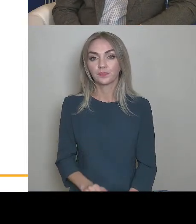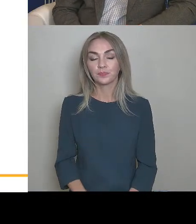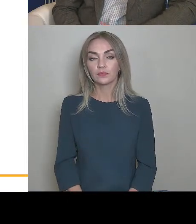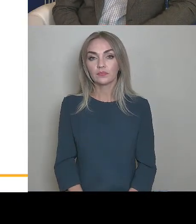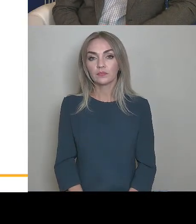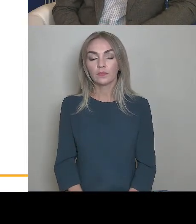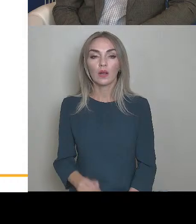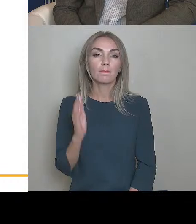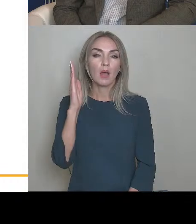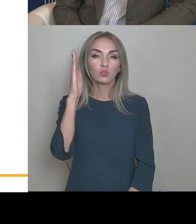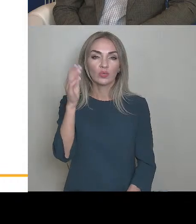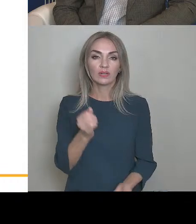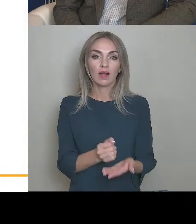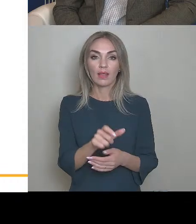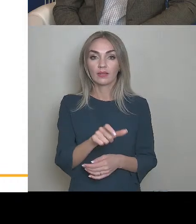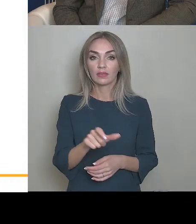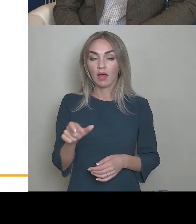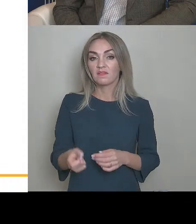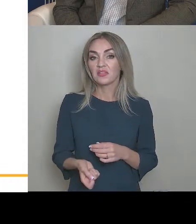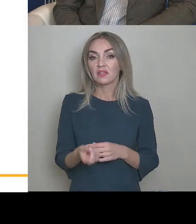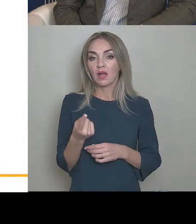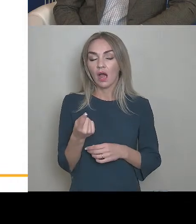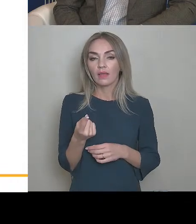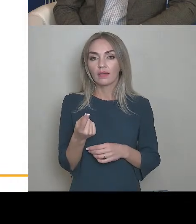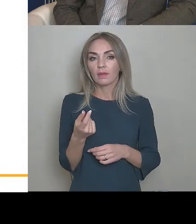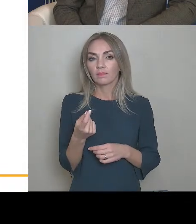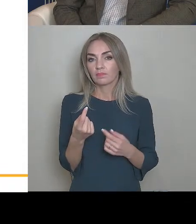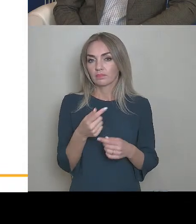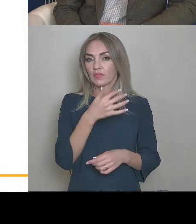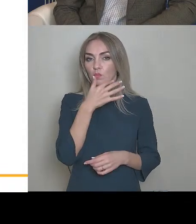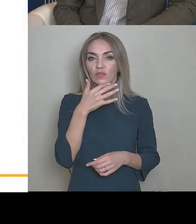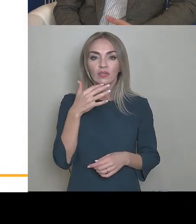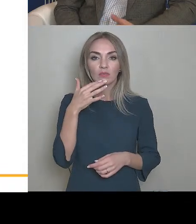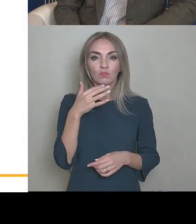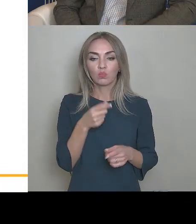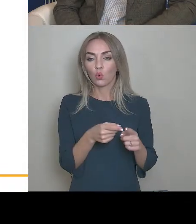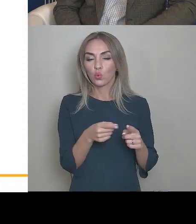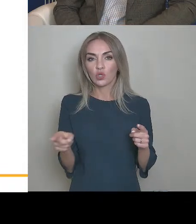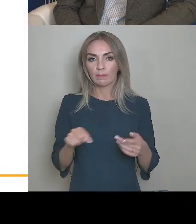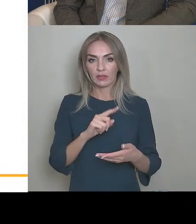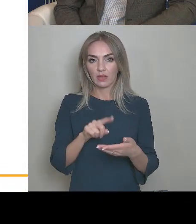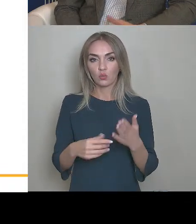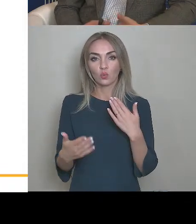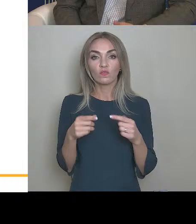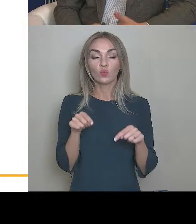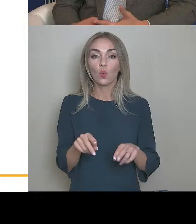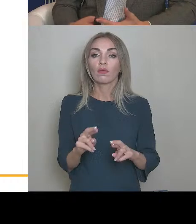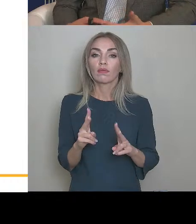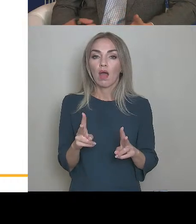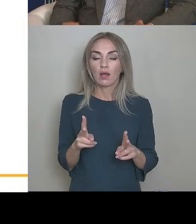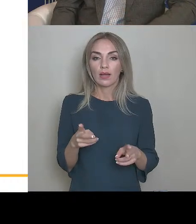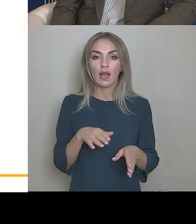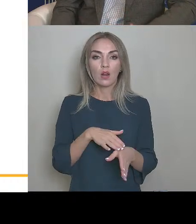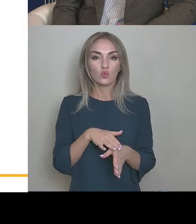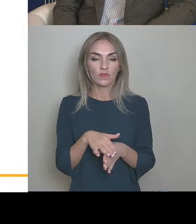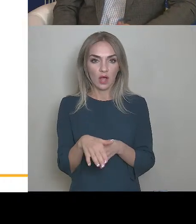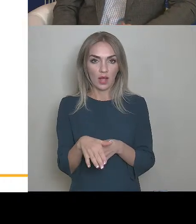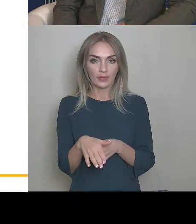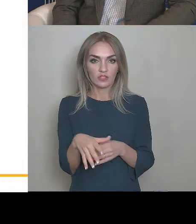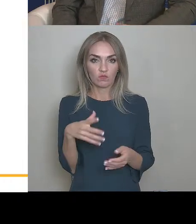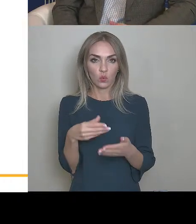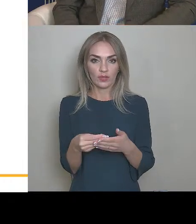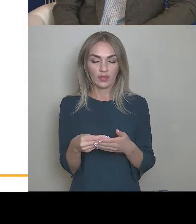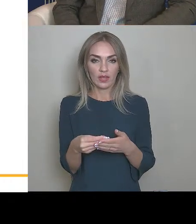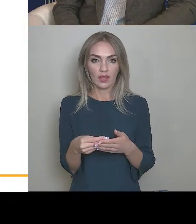removed by law, and it looks that the requirements could be expunged. But,